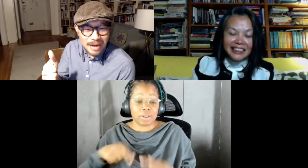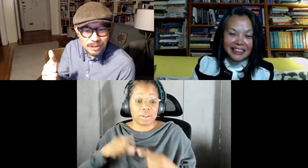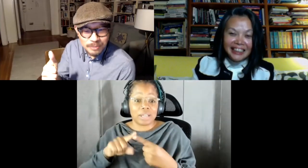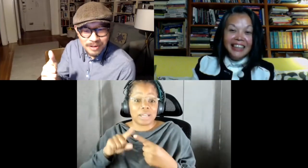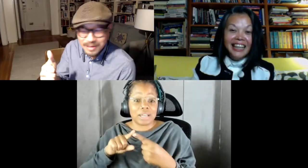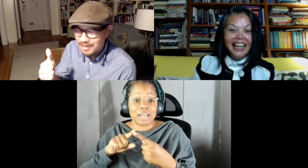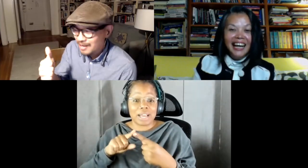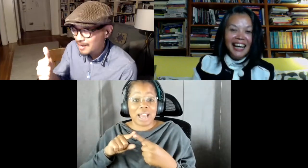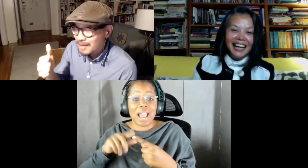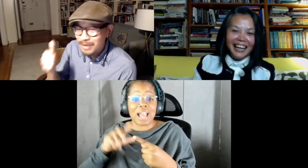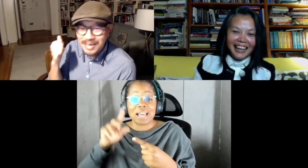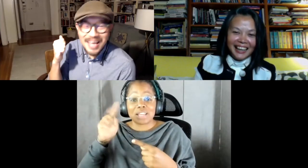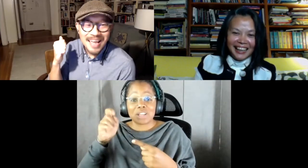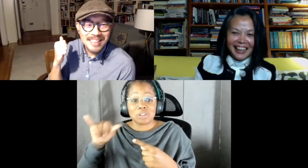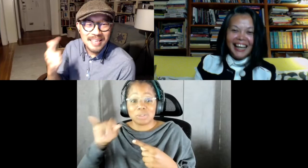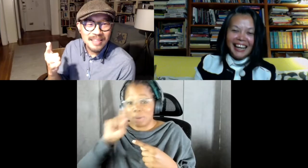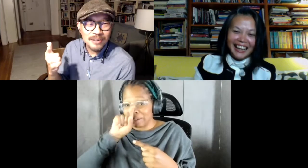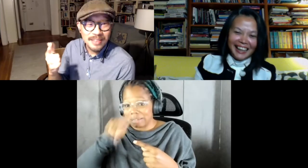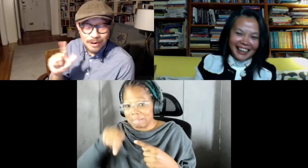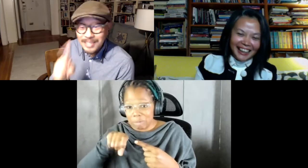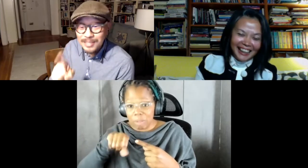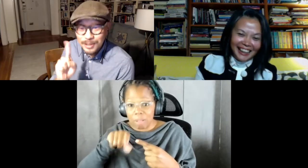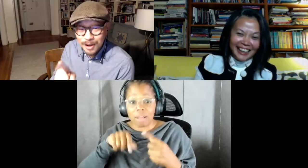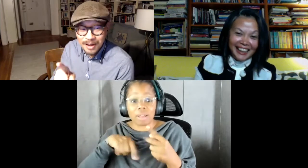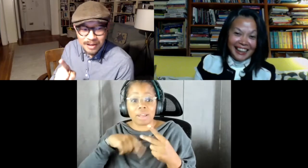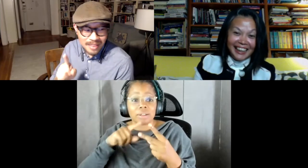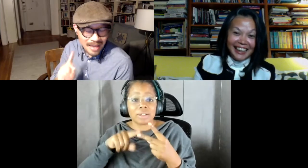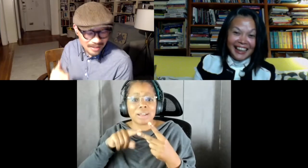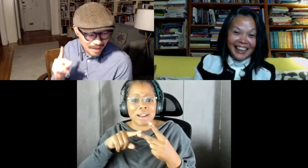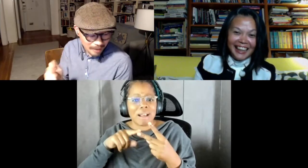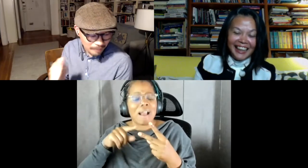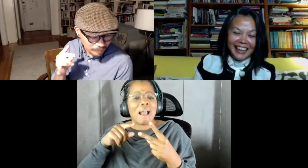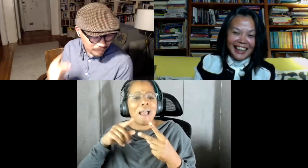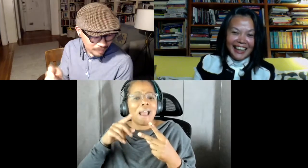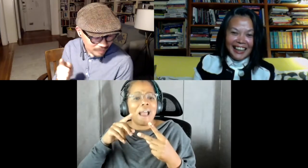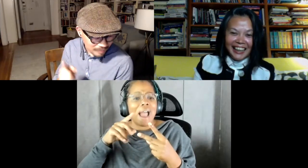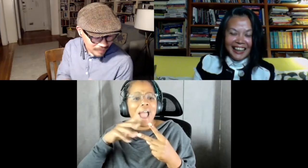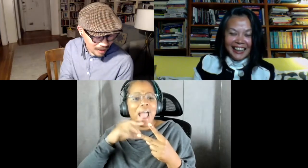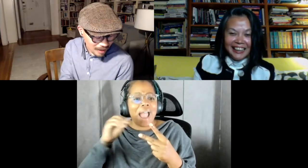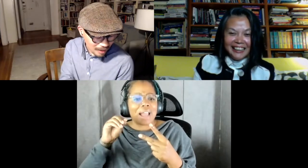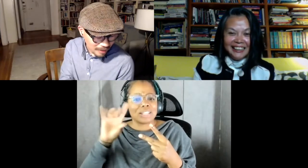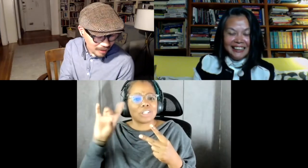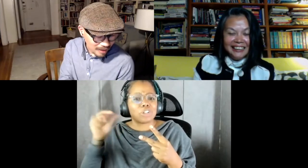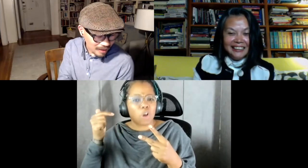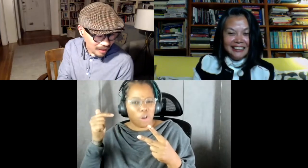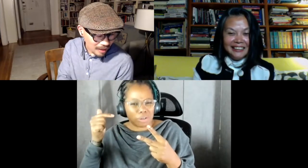eagle in the Rauschenberg Combine, and then there is a dog that